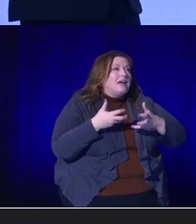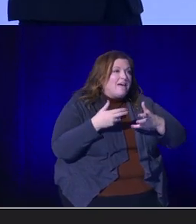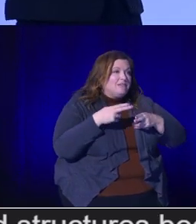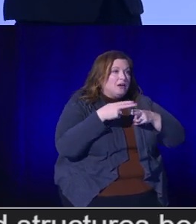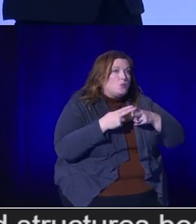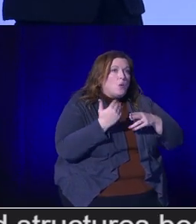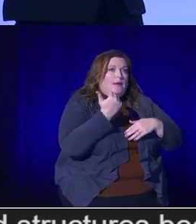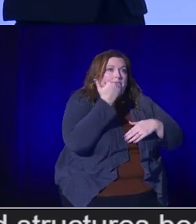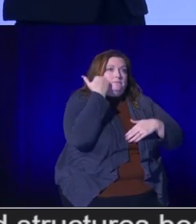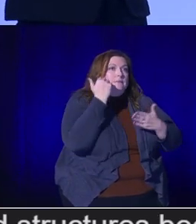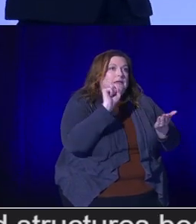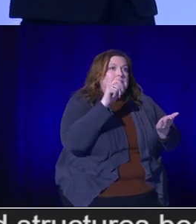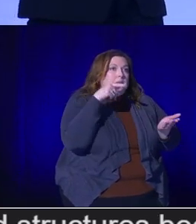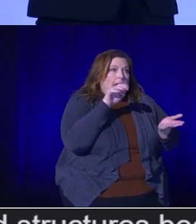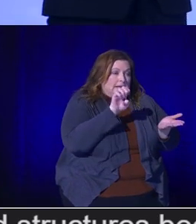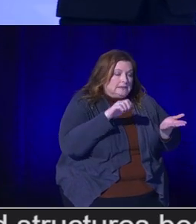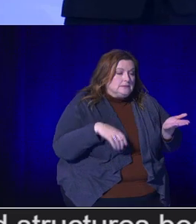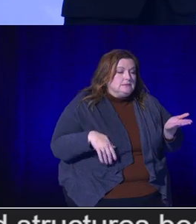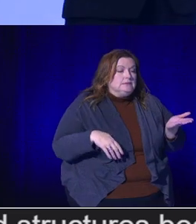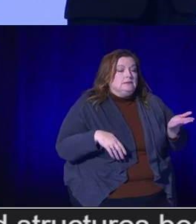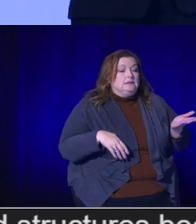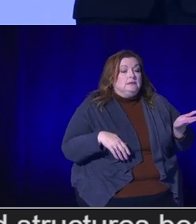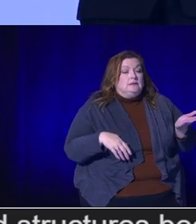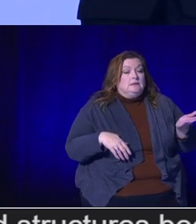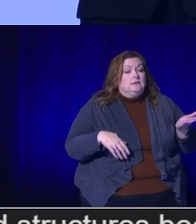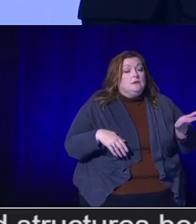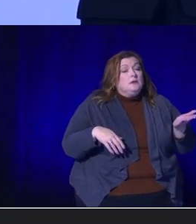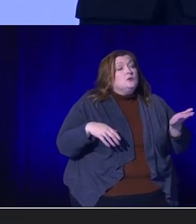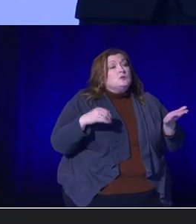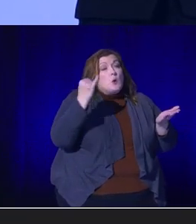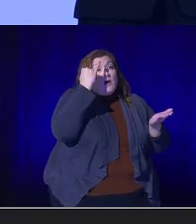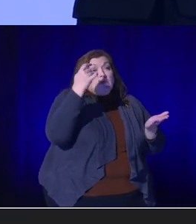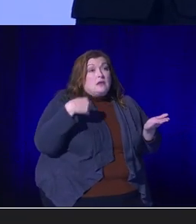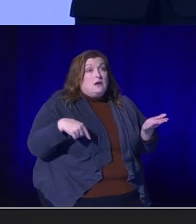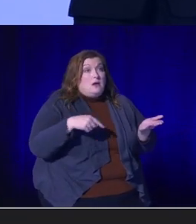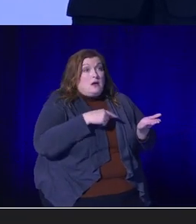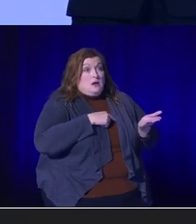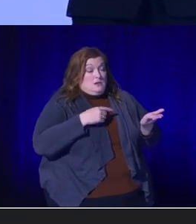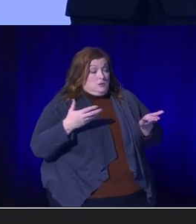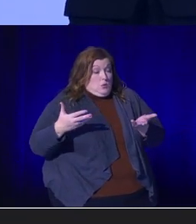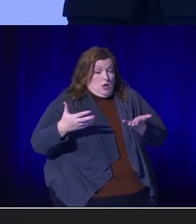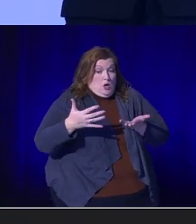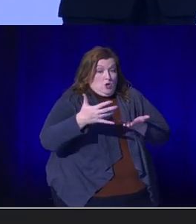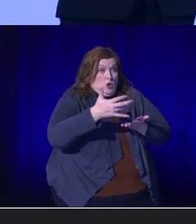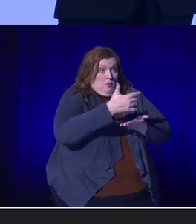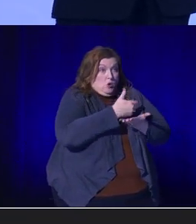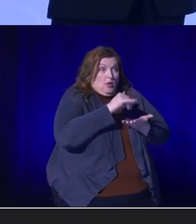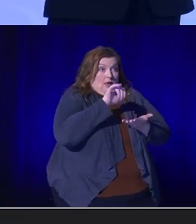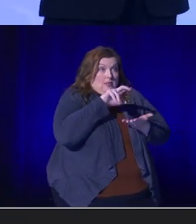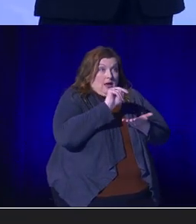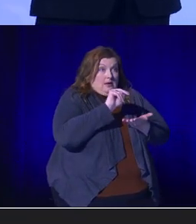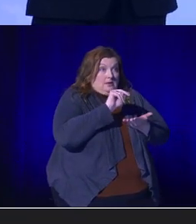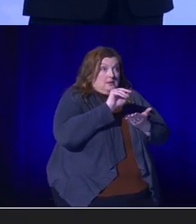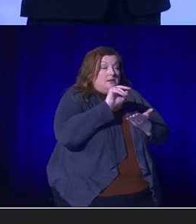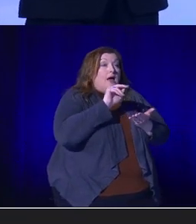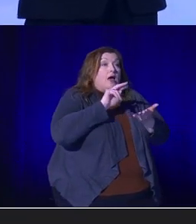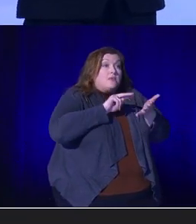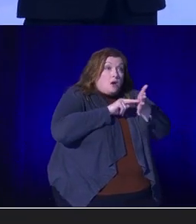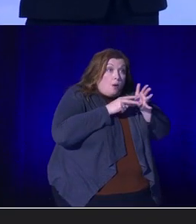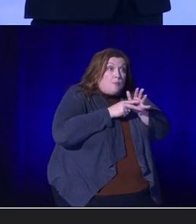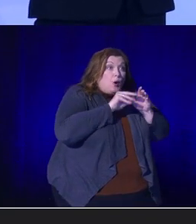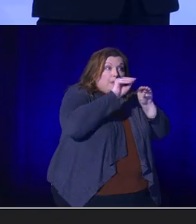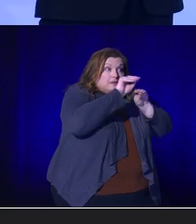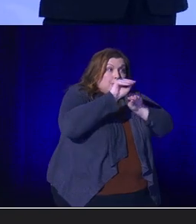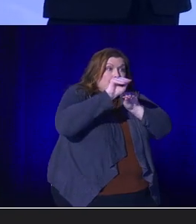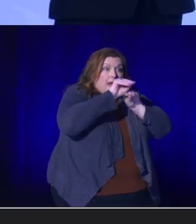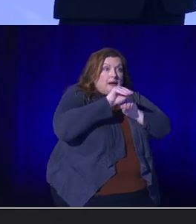we observe this at the anode. So the idea is that we accumulate these ions and then intentionally plate them as metallic lithium.